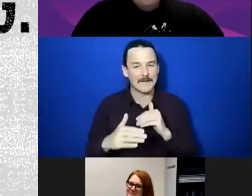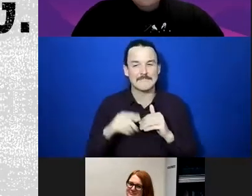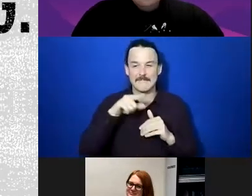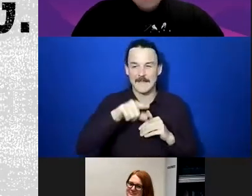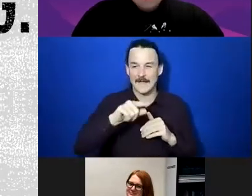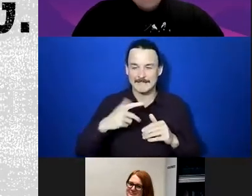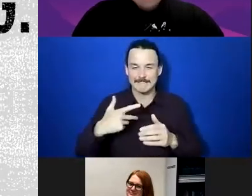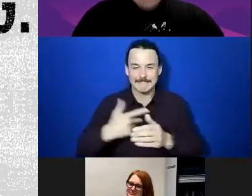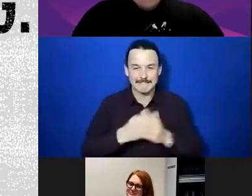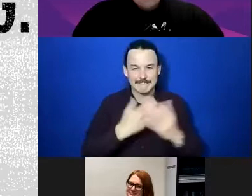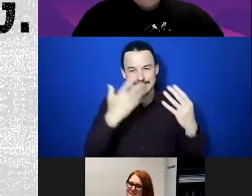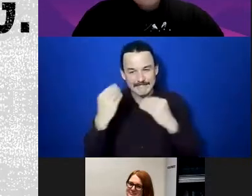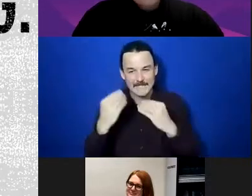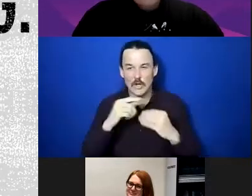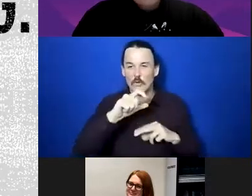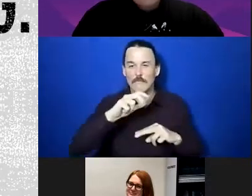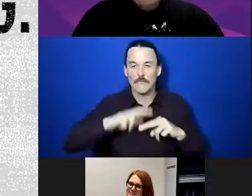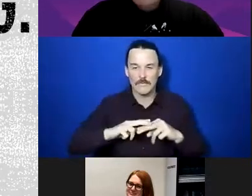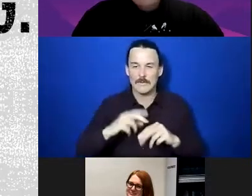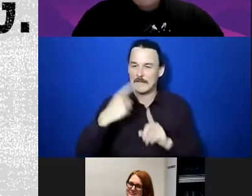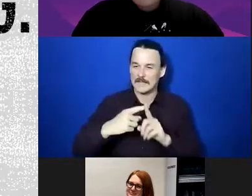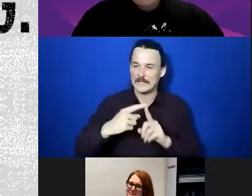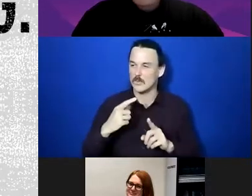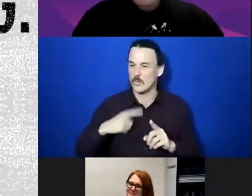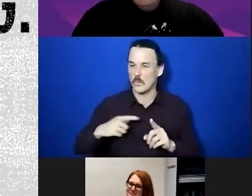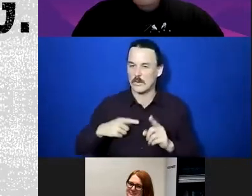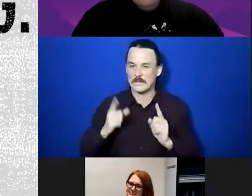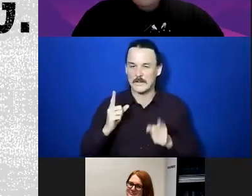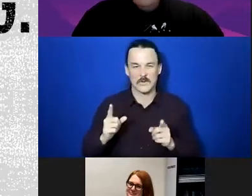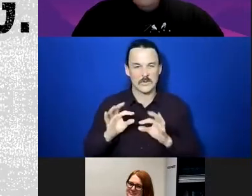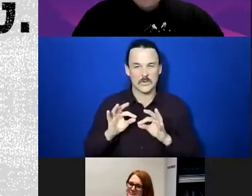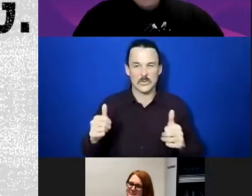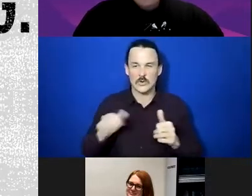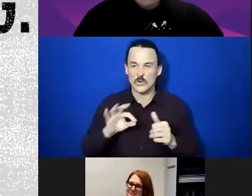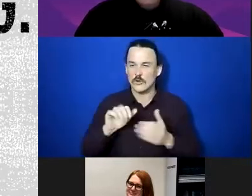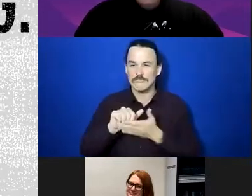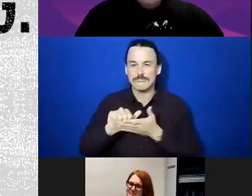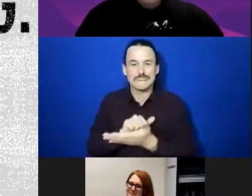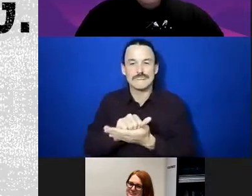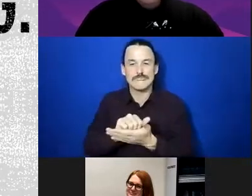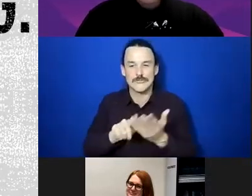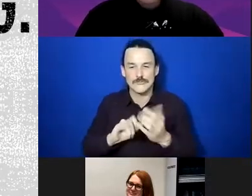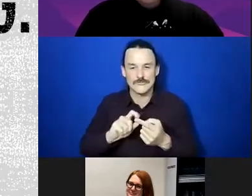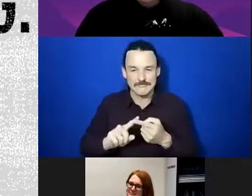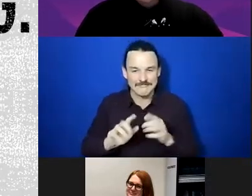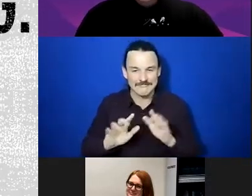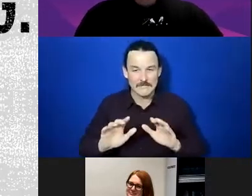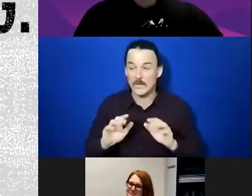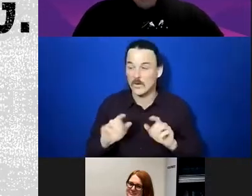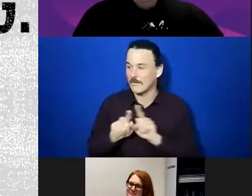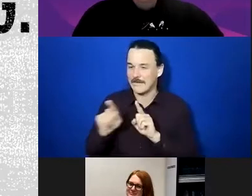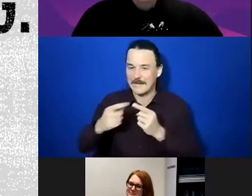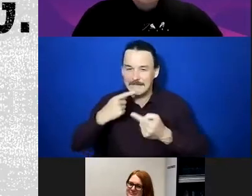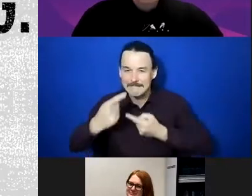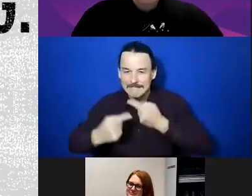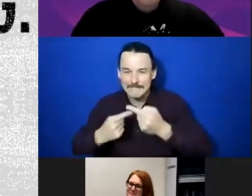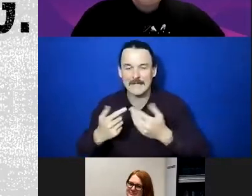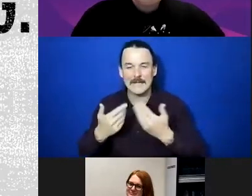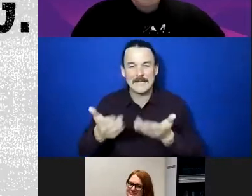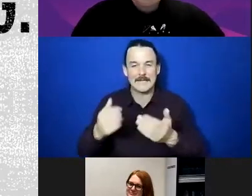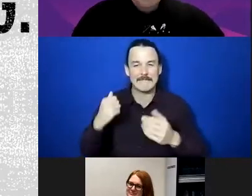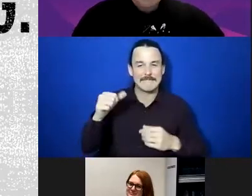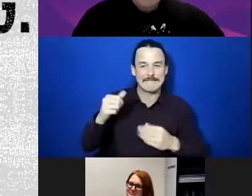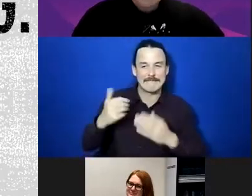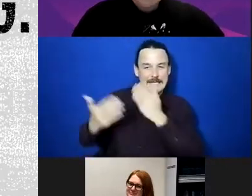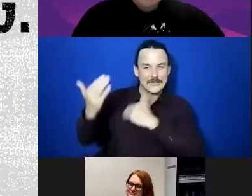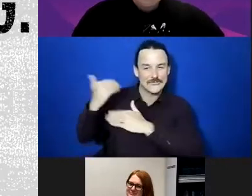Most importantly, they can also reveal more about the historical and social context when chloroform became more